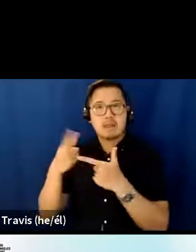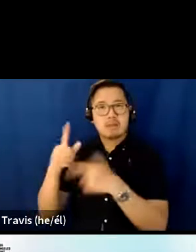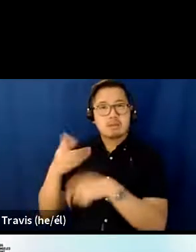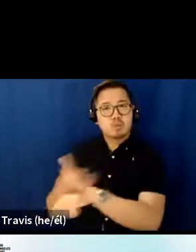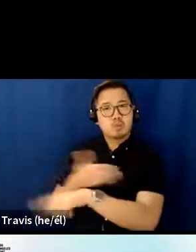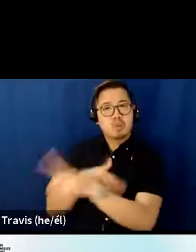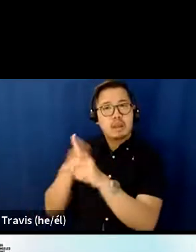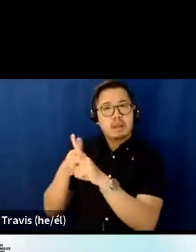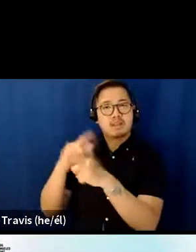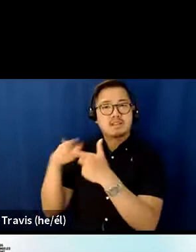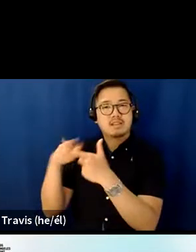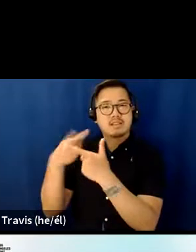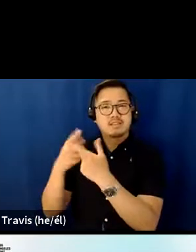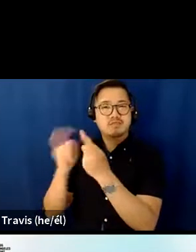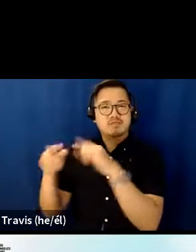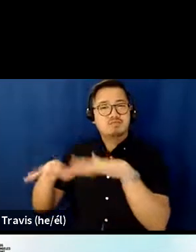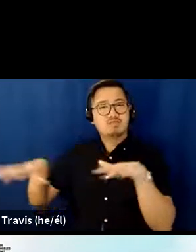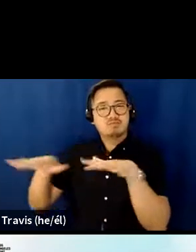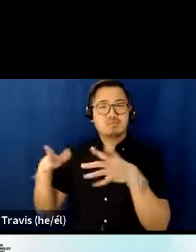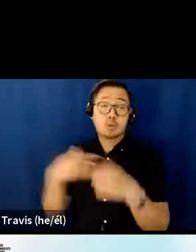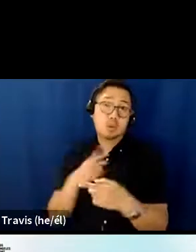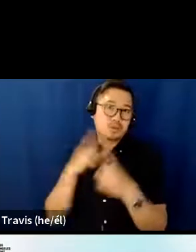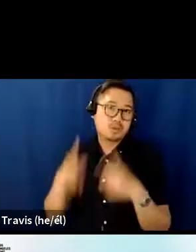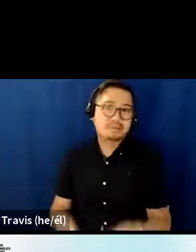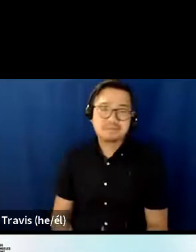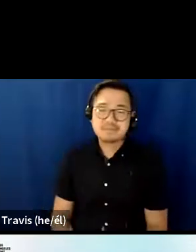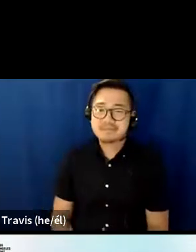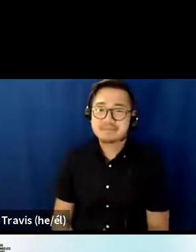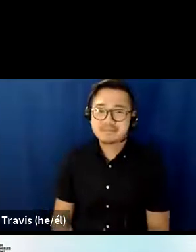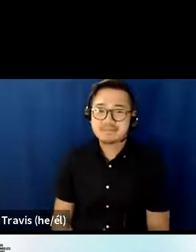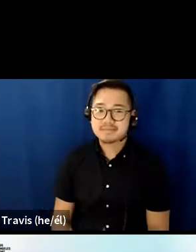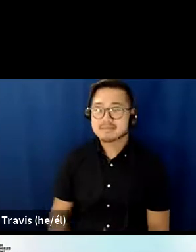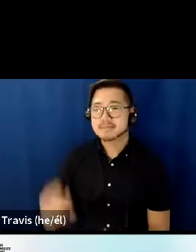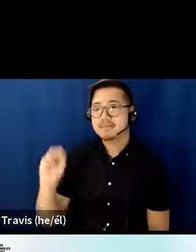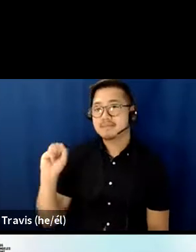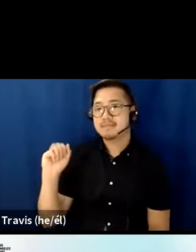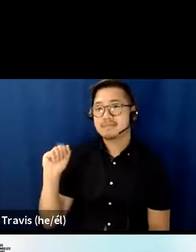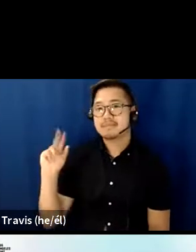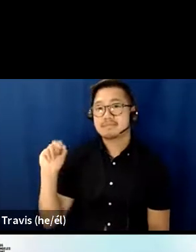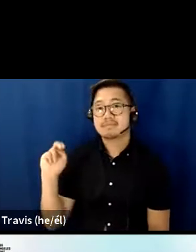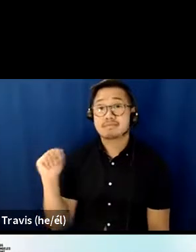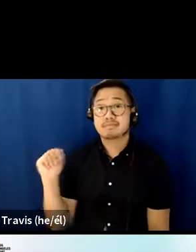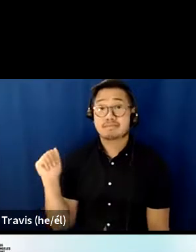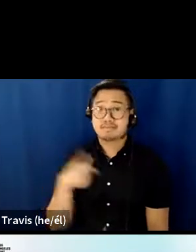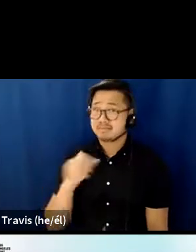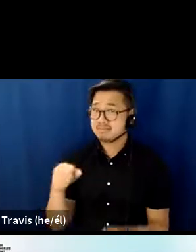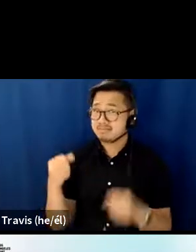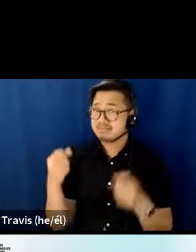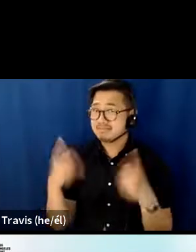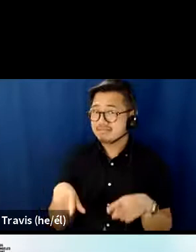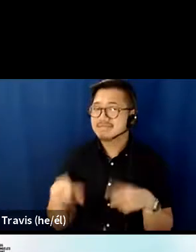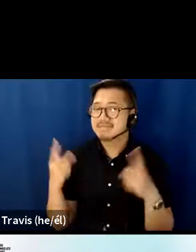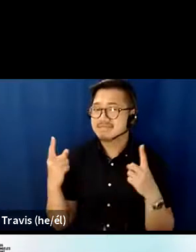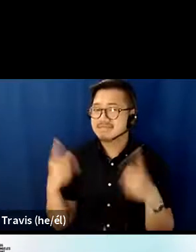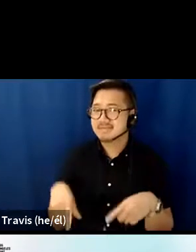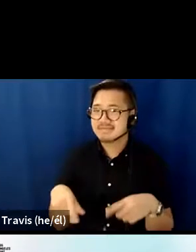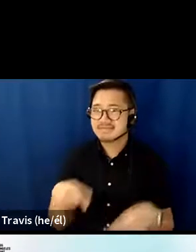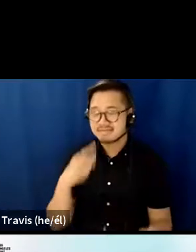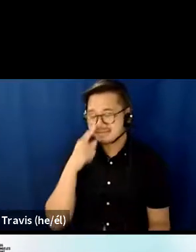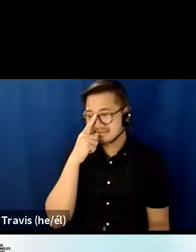that, SaVanna. Yes. Thank you. I need that. Thank you. I'm with you in that.